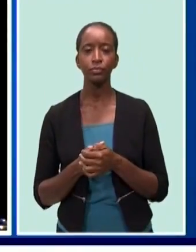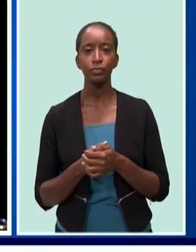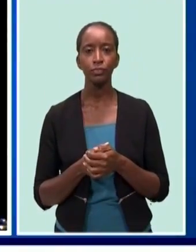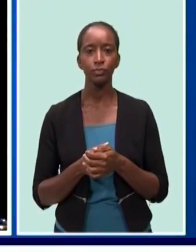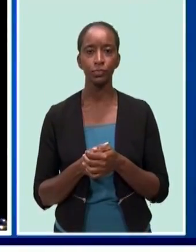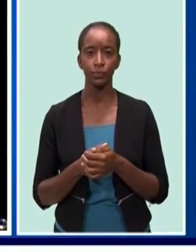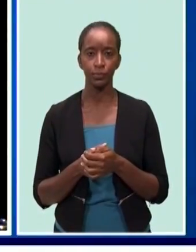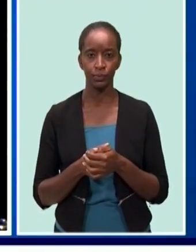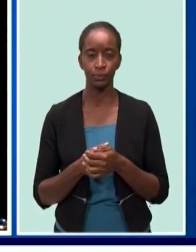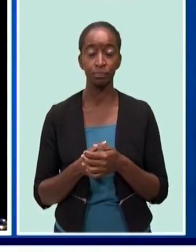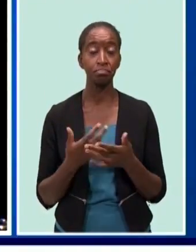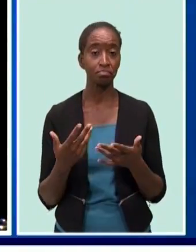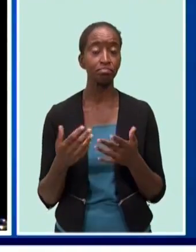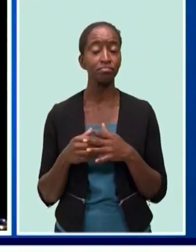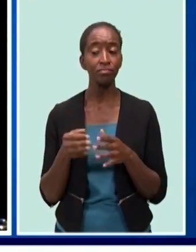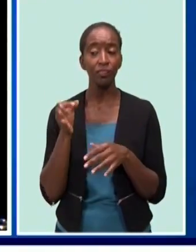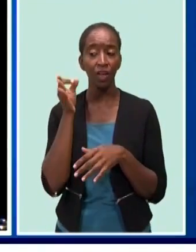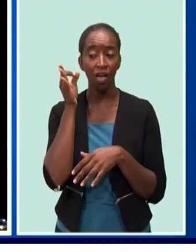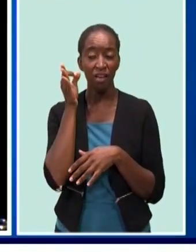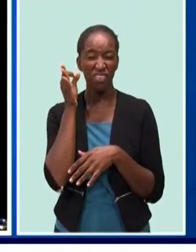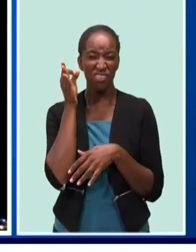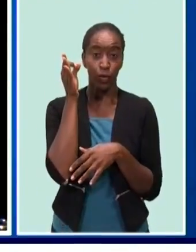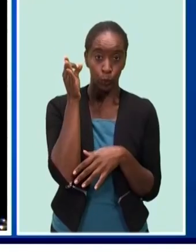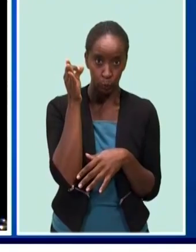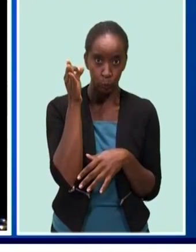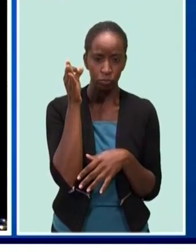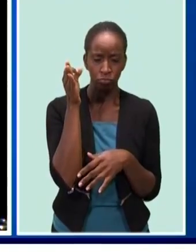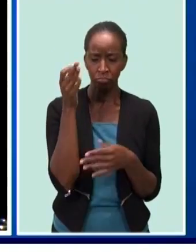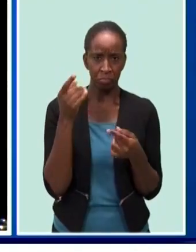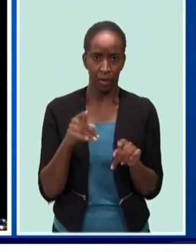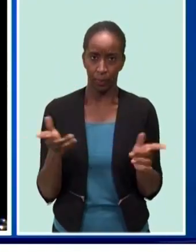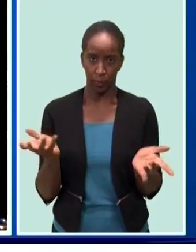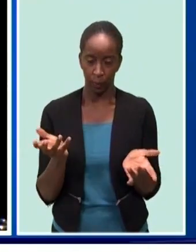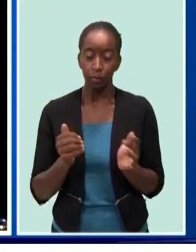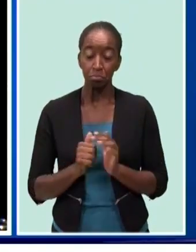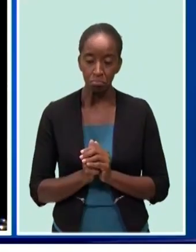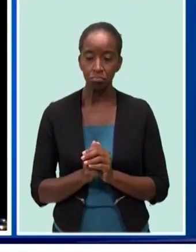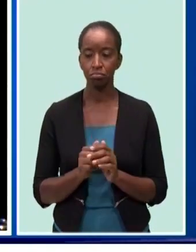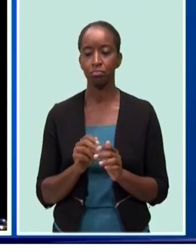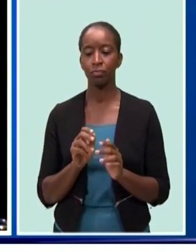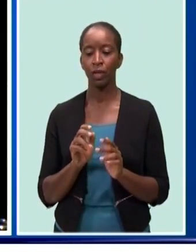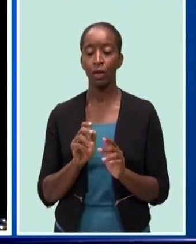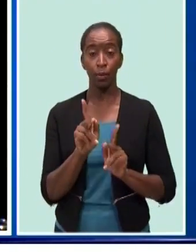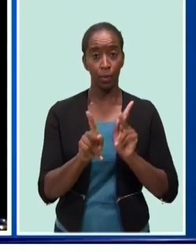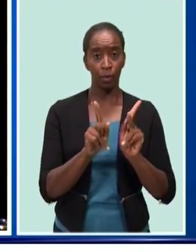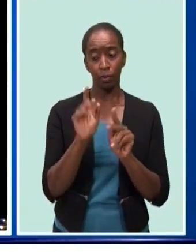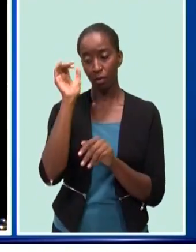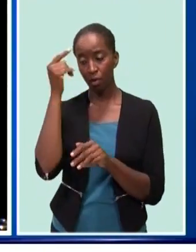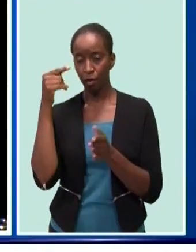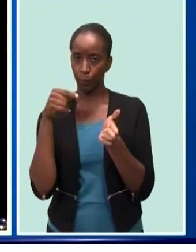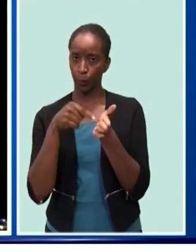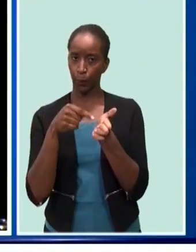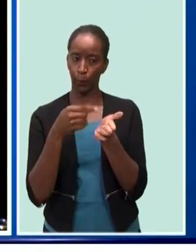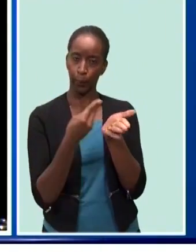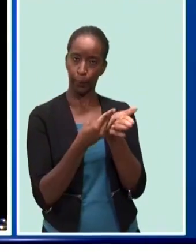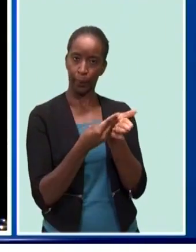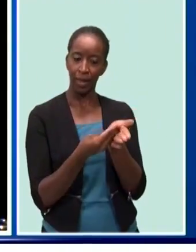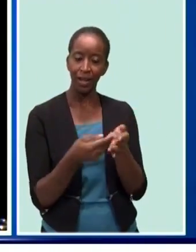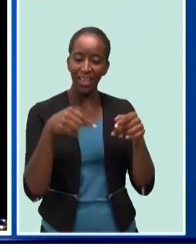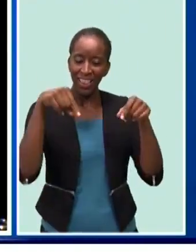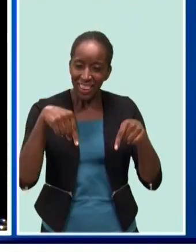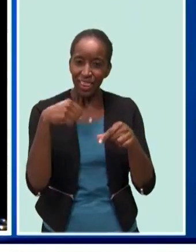Minister Motley outlined growth strategies for the short, medium and long term. Professor Prasad was among the panelists for CBC TV